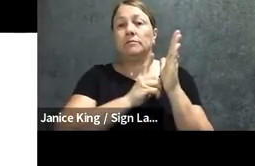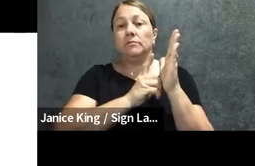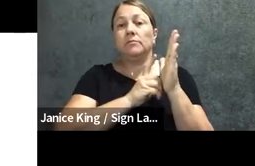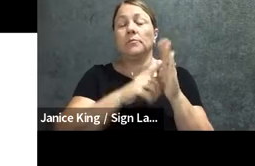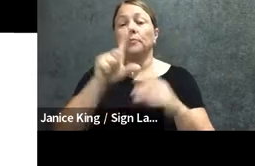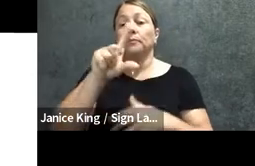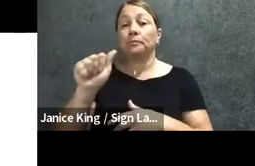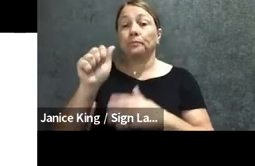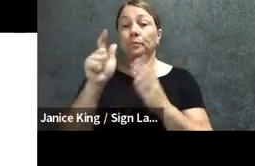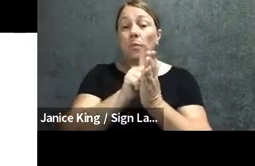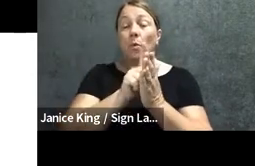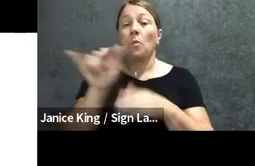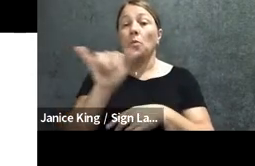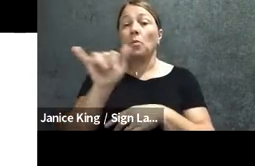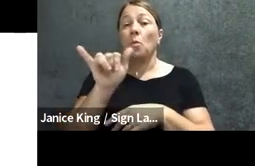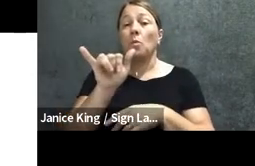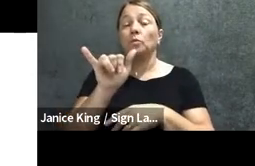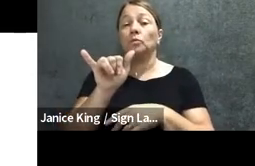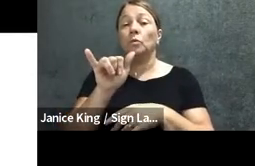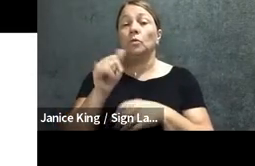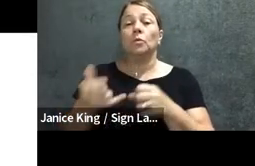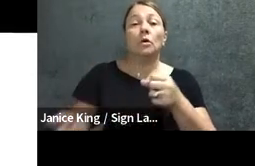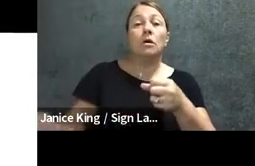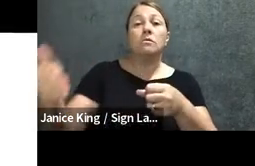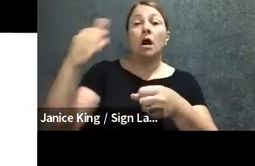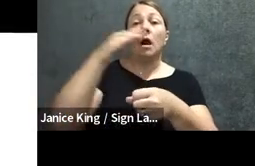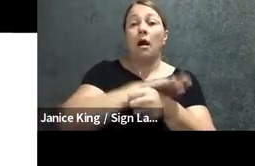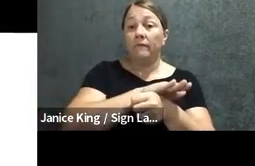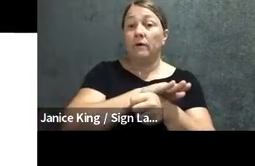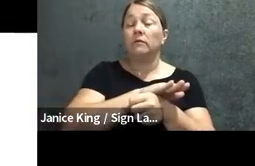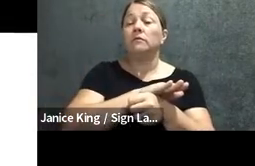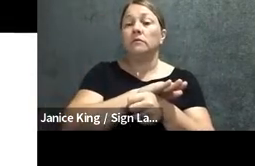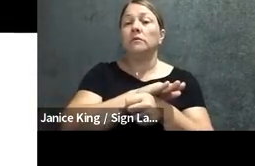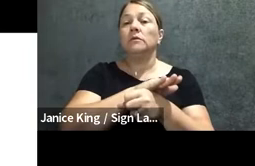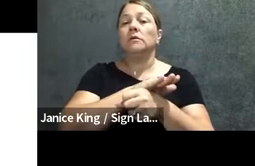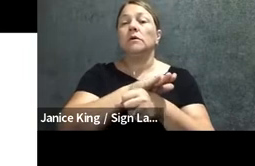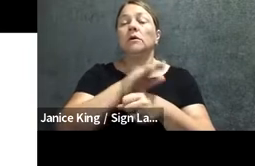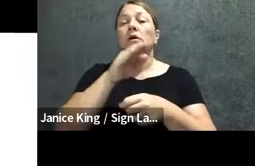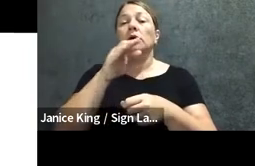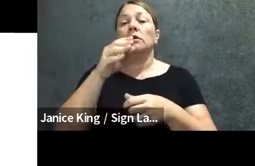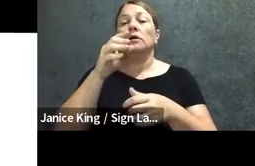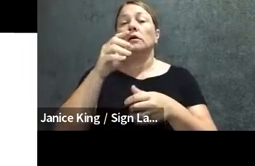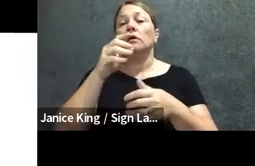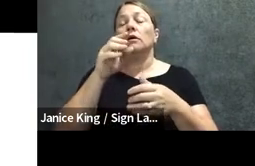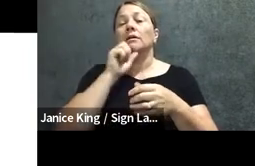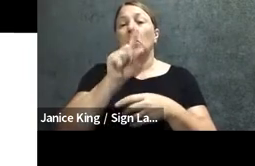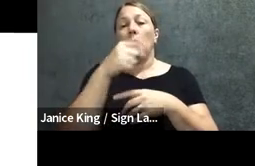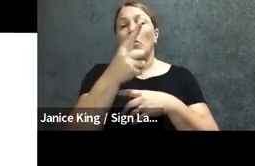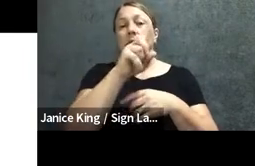Louisiana law also covers it. It makes it illegal for an employer to discriminate on the basis of, among other things, disability.